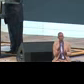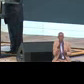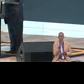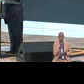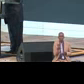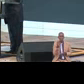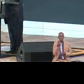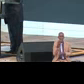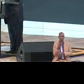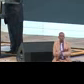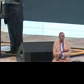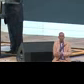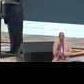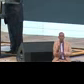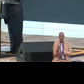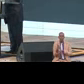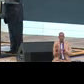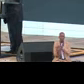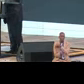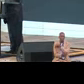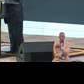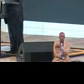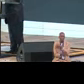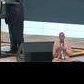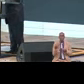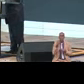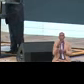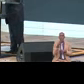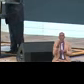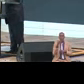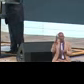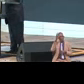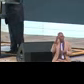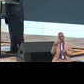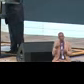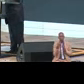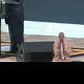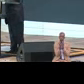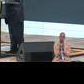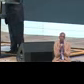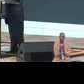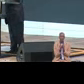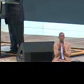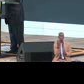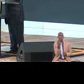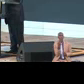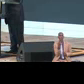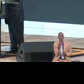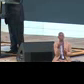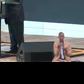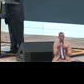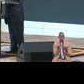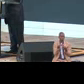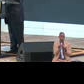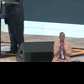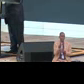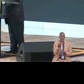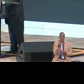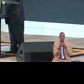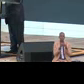Abraham, whom Satan has bound, lo, these 18 years, be